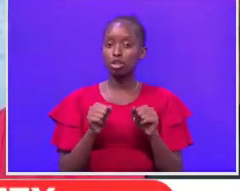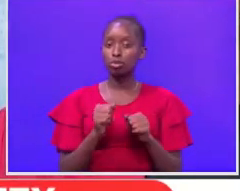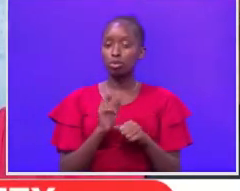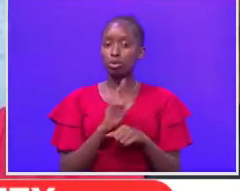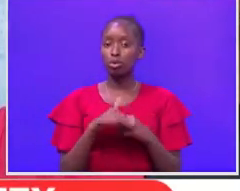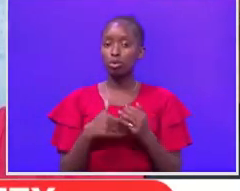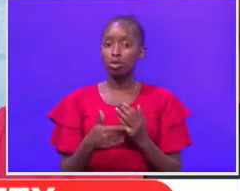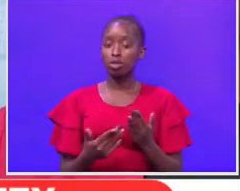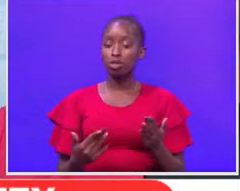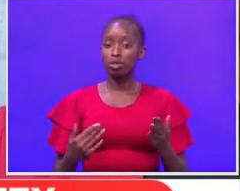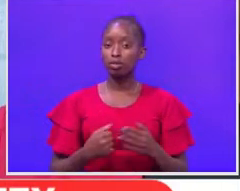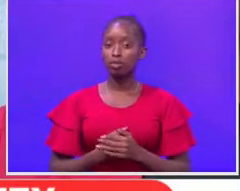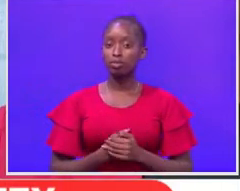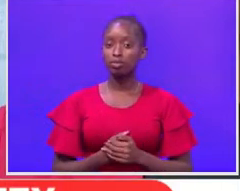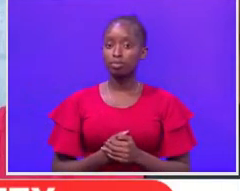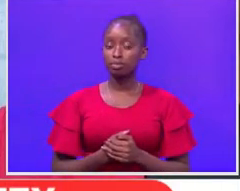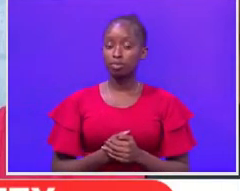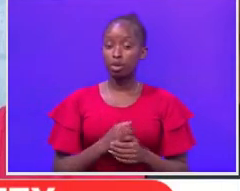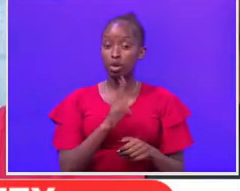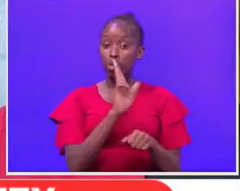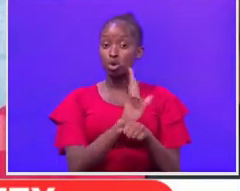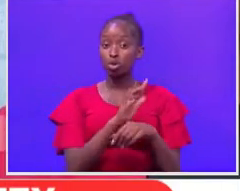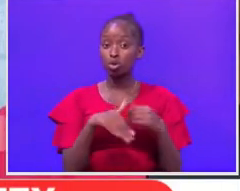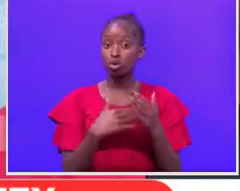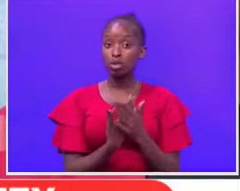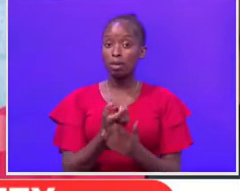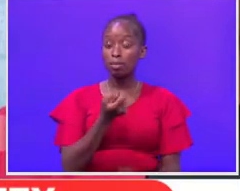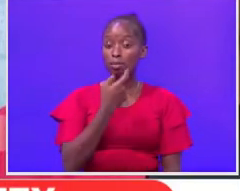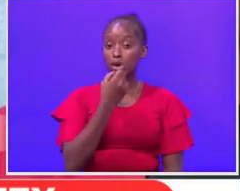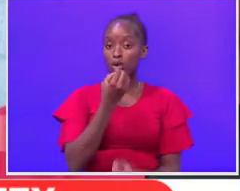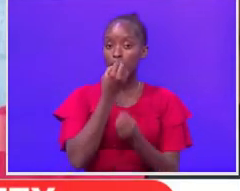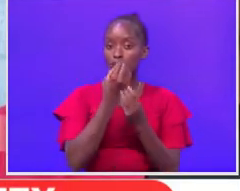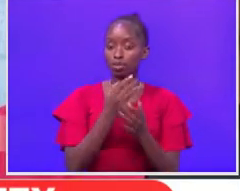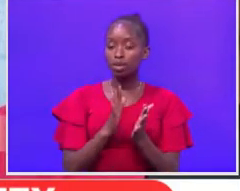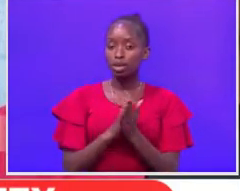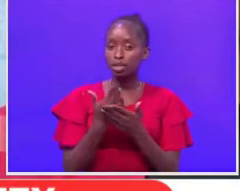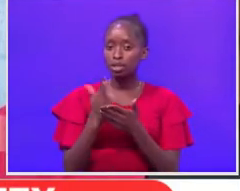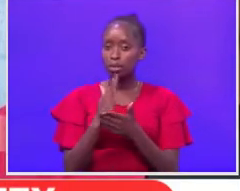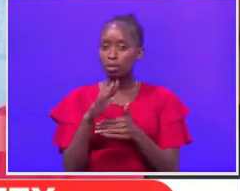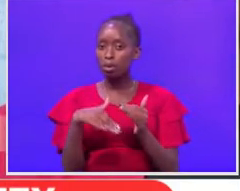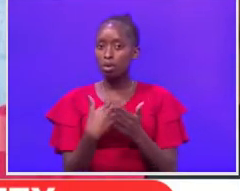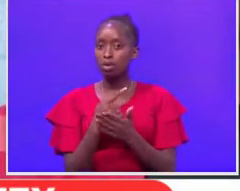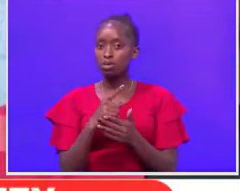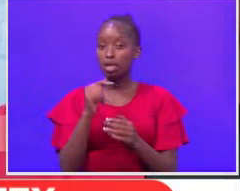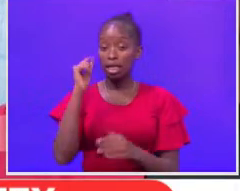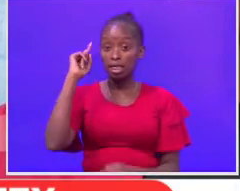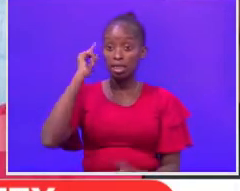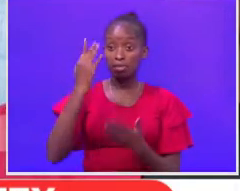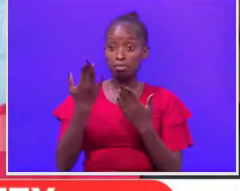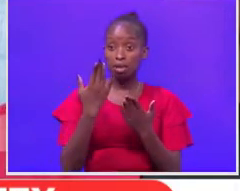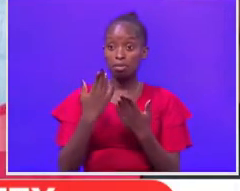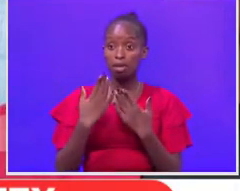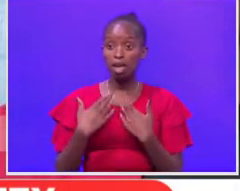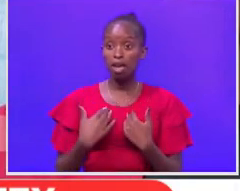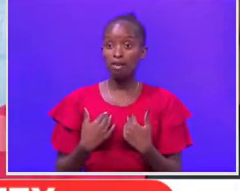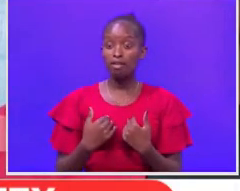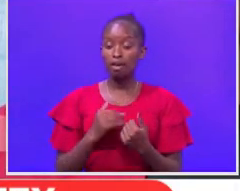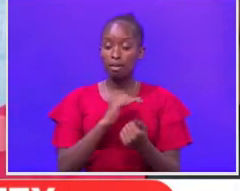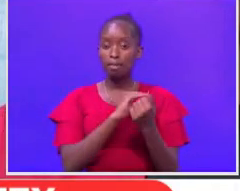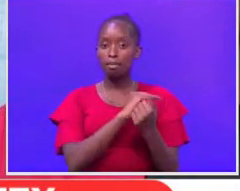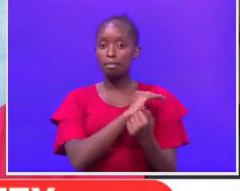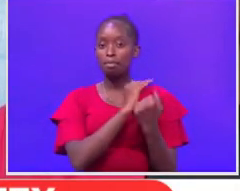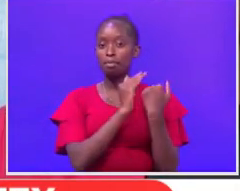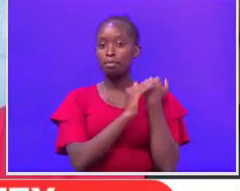medical information and certain tests, I think to a pregnancy tests to deny